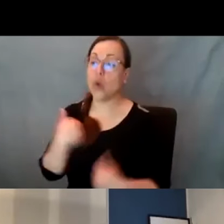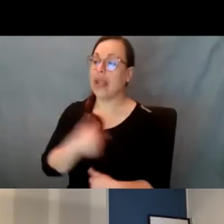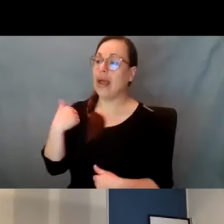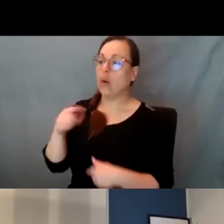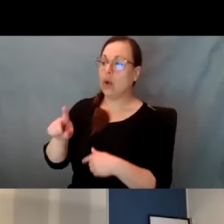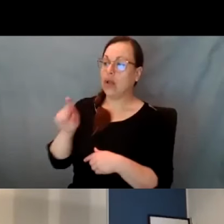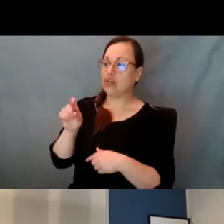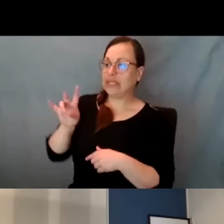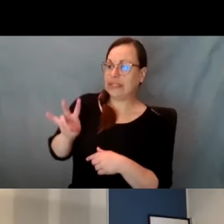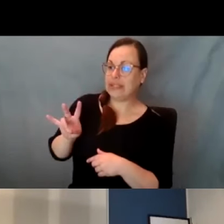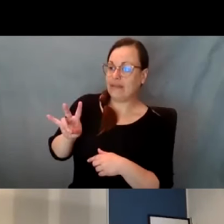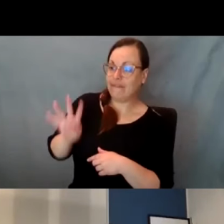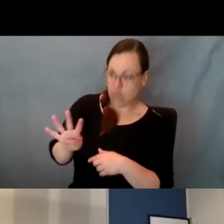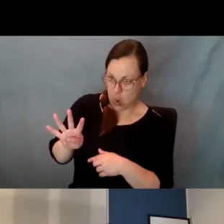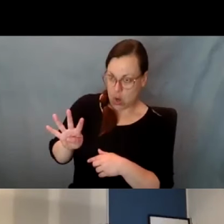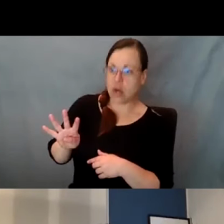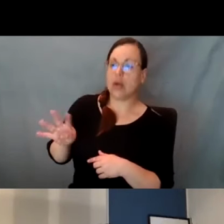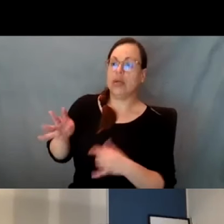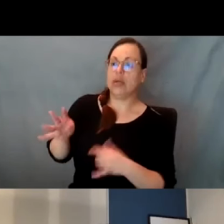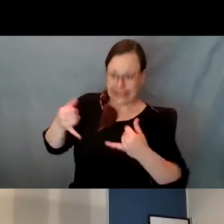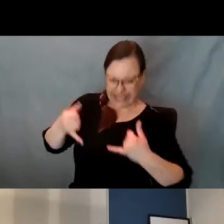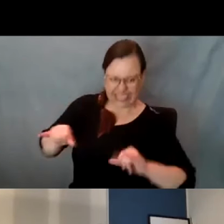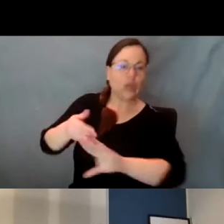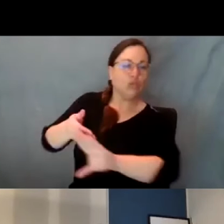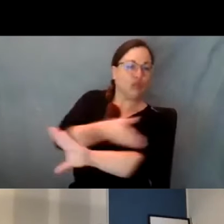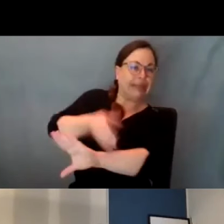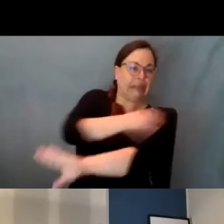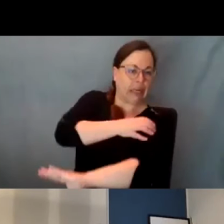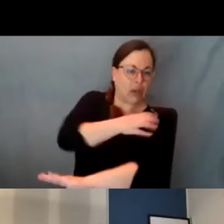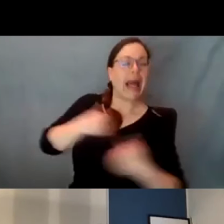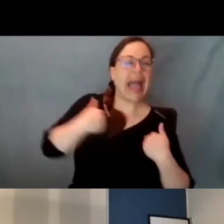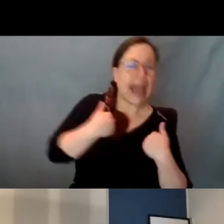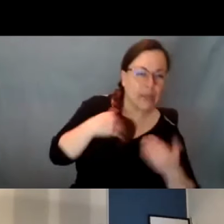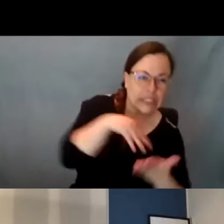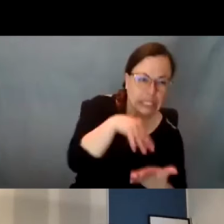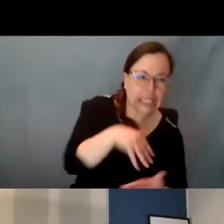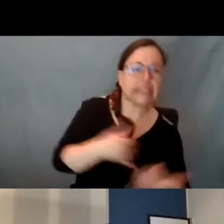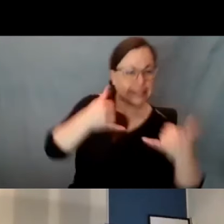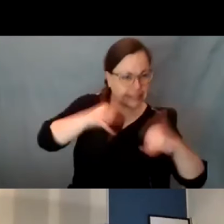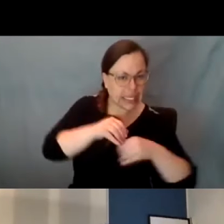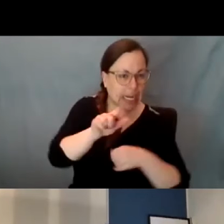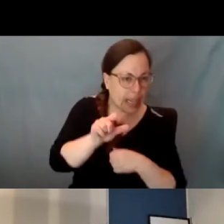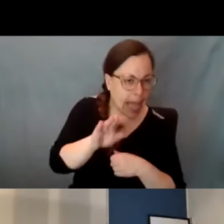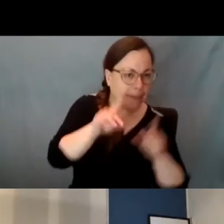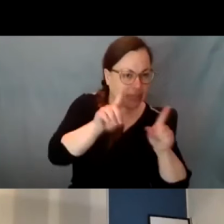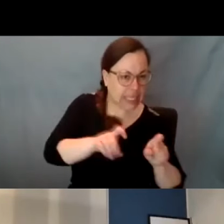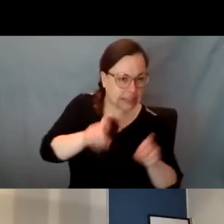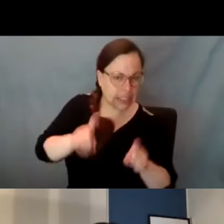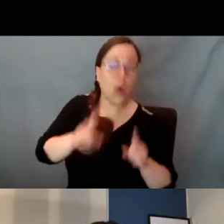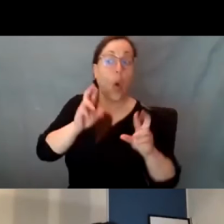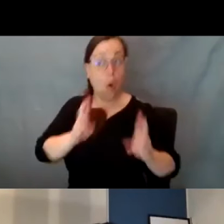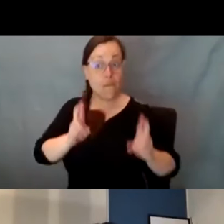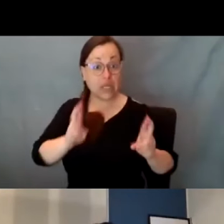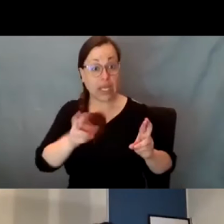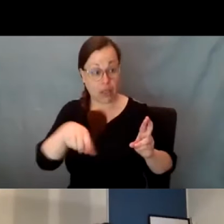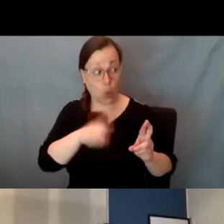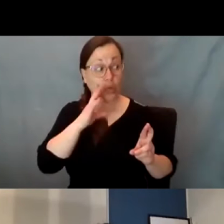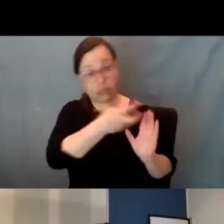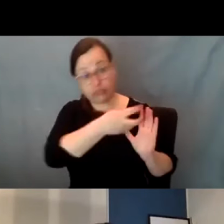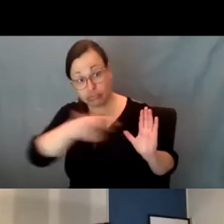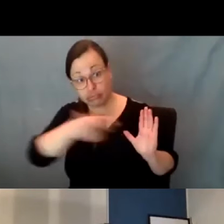the preclinical phase. They are in animal studies. They are in the laboratory being tested. And hopefully they will move soon